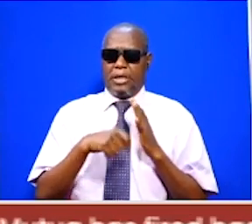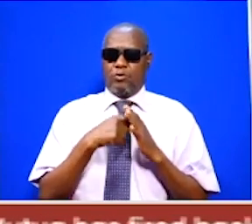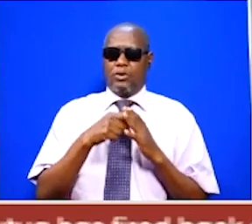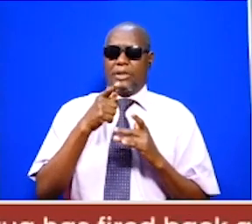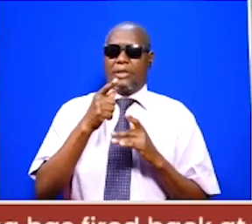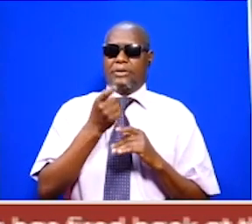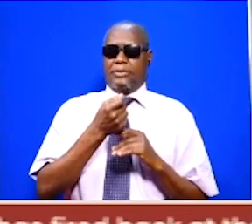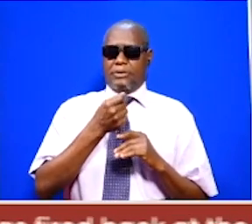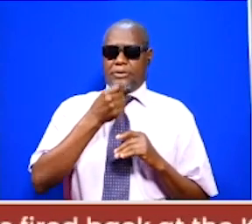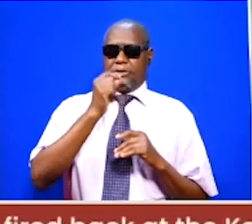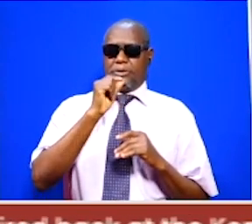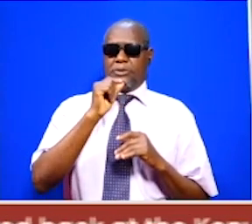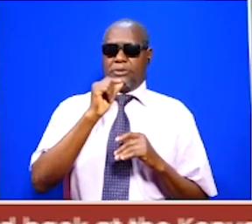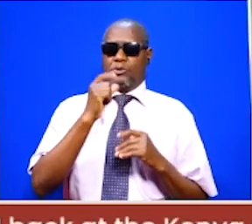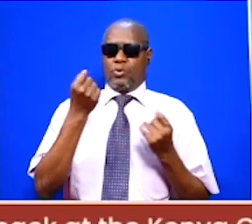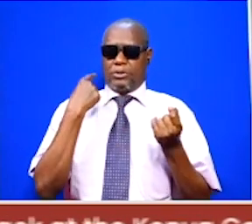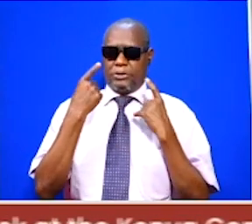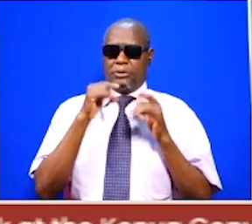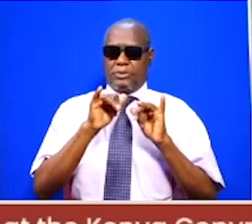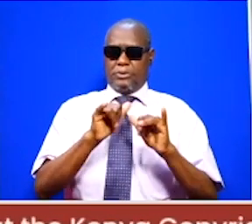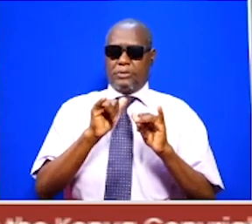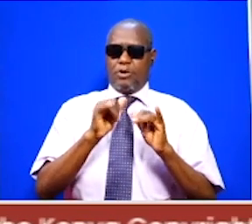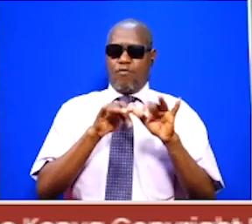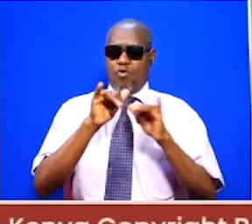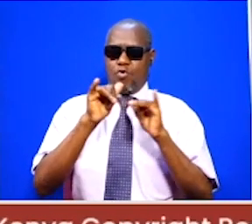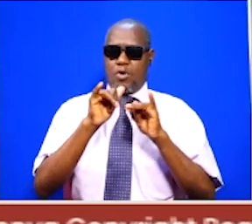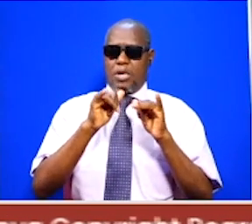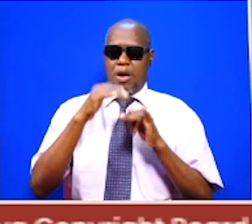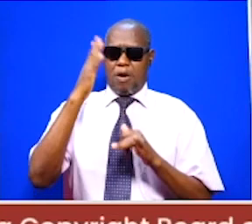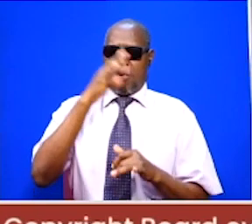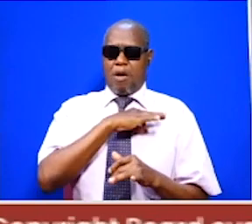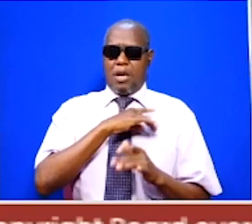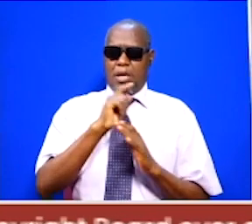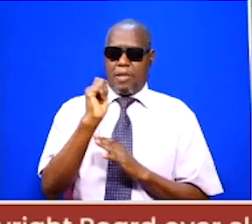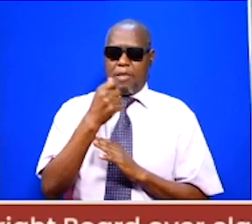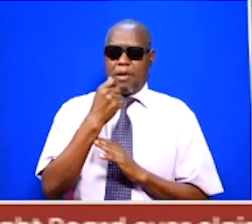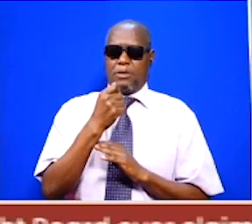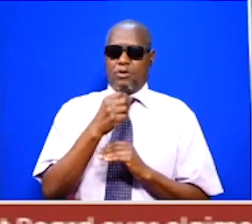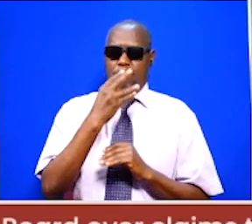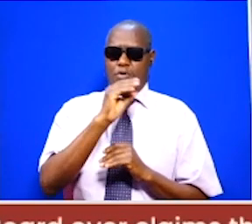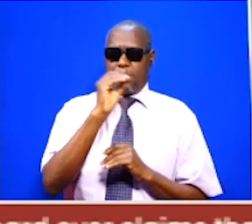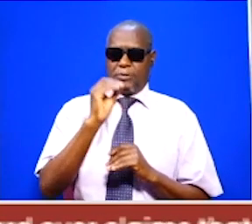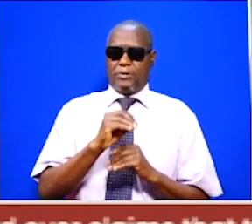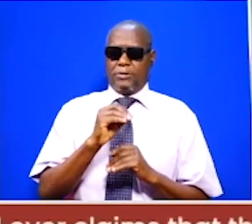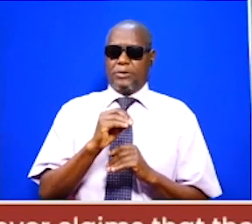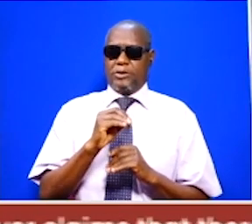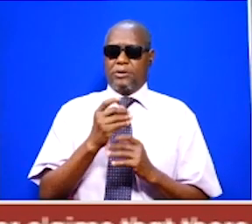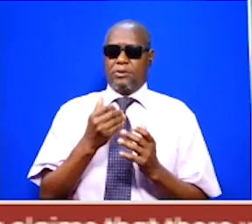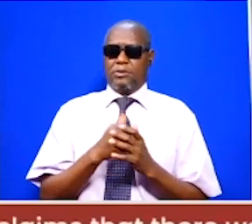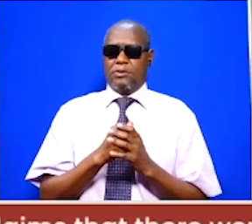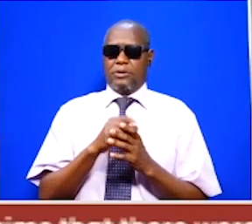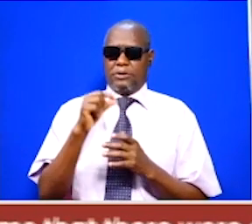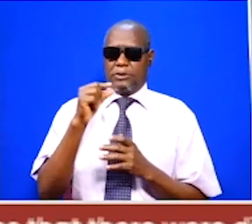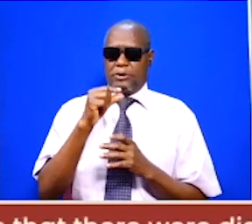top foreign exchange earner every year, with the tea industry contributing 4% to the country's gross domestic product